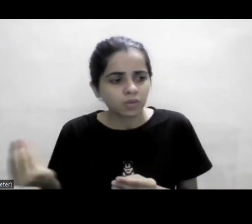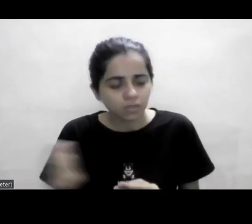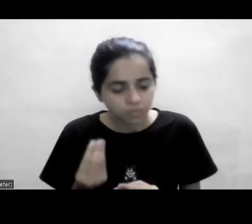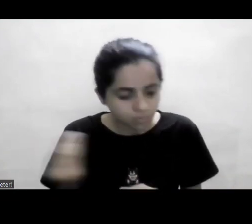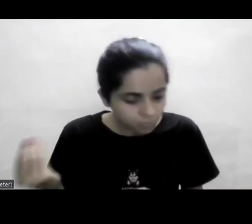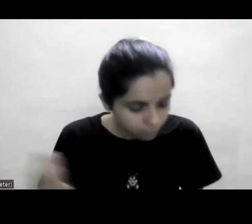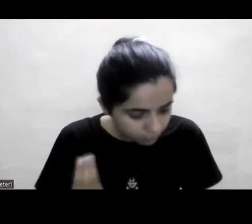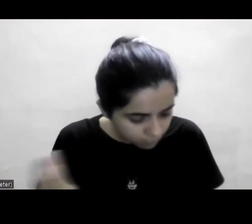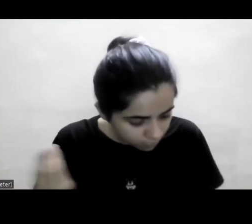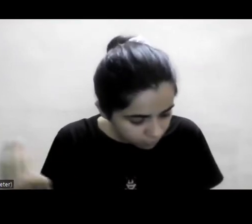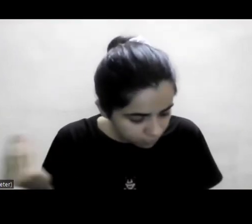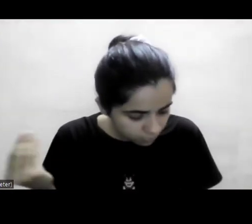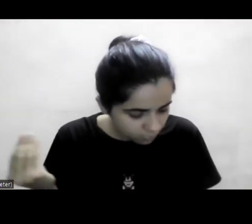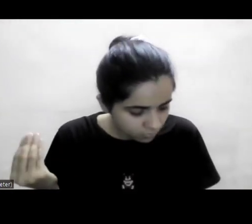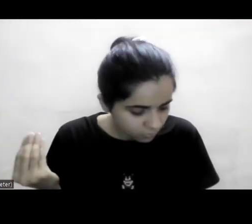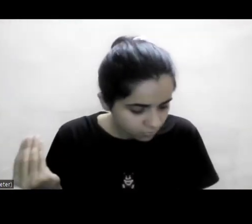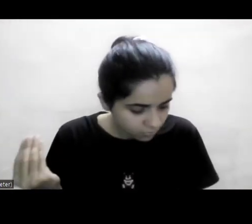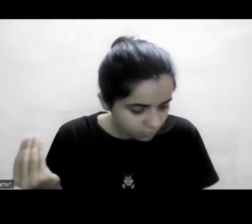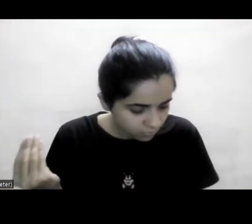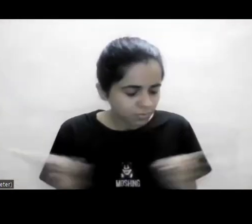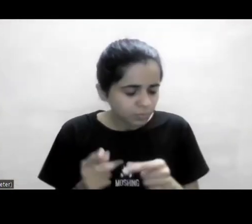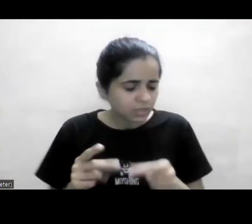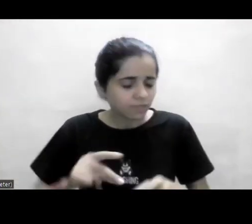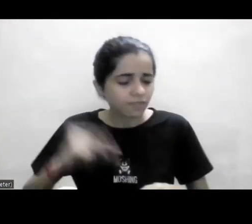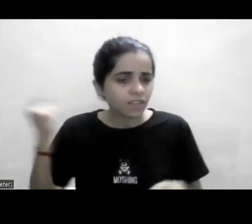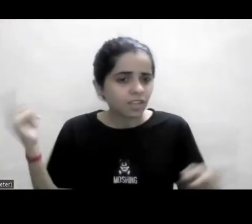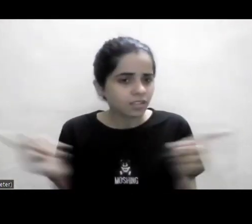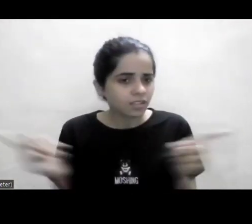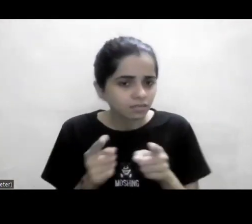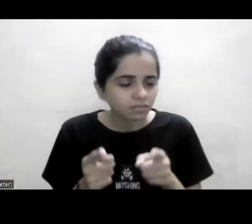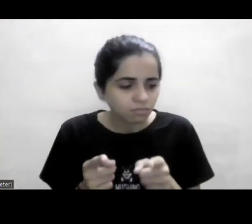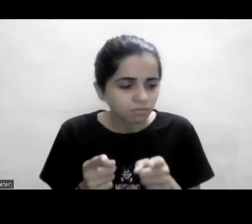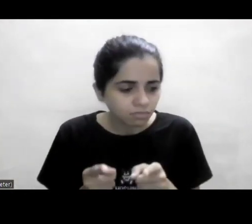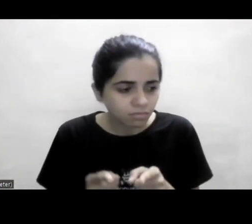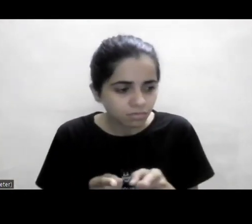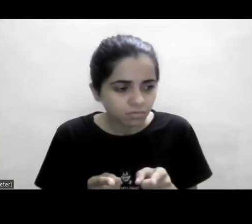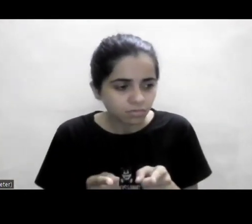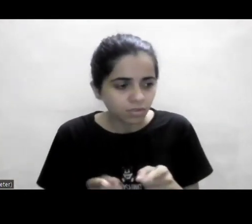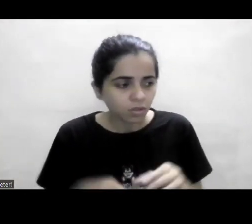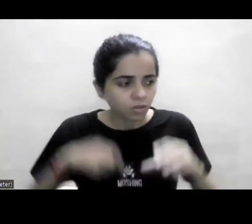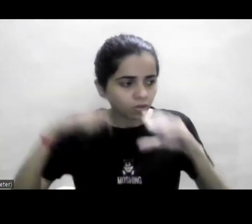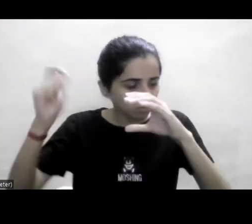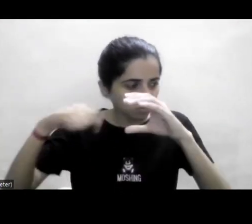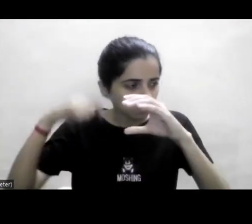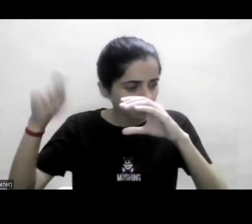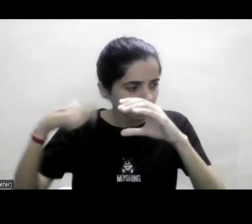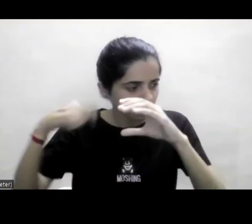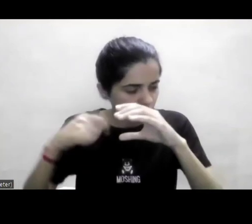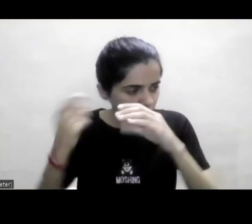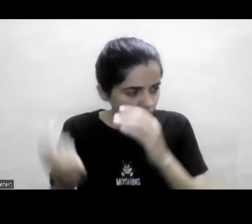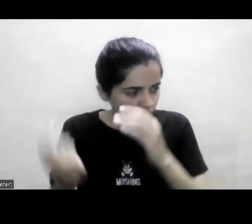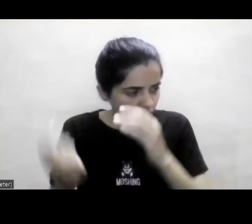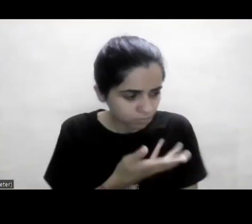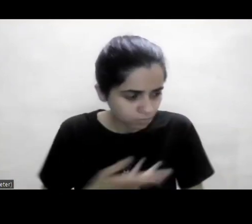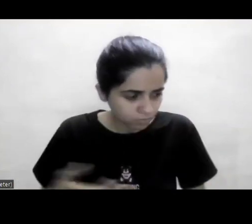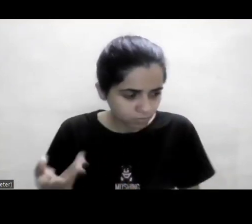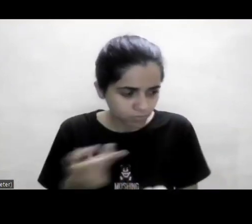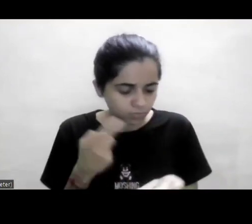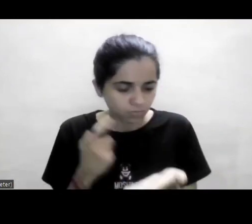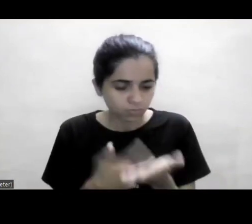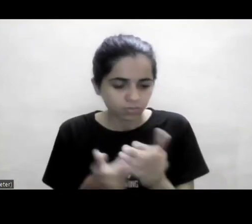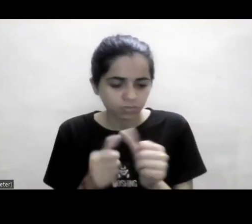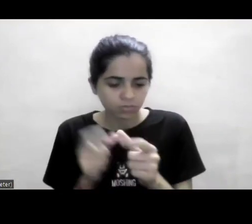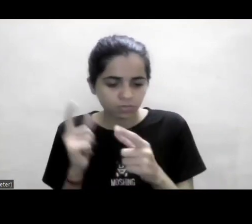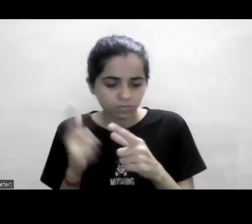more. And just for quick suggestion, I think in the movie Dar, which was Kajol and Shah Rukh